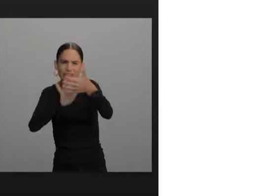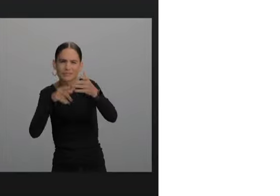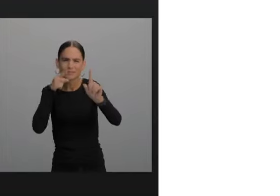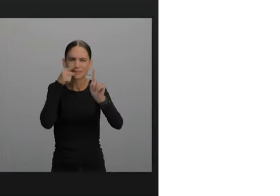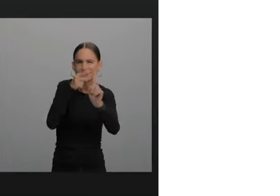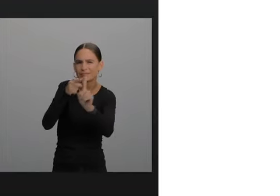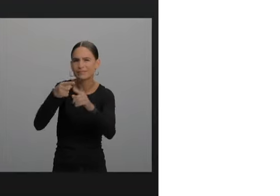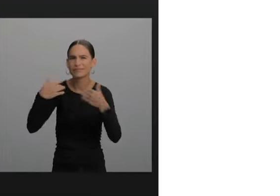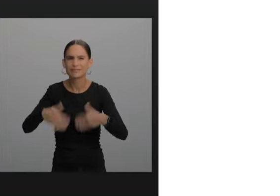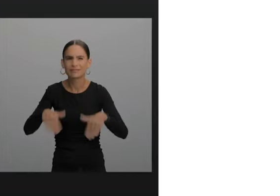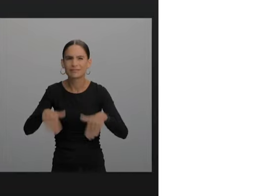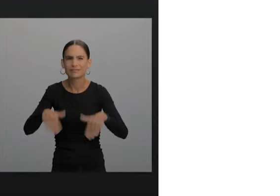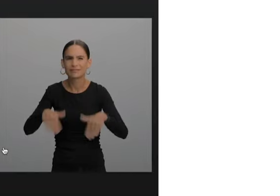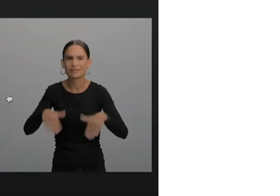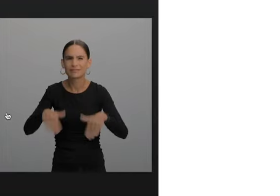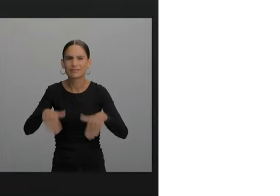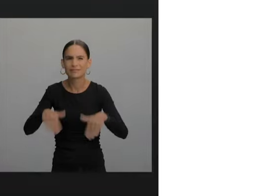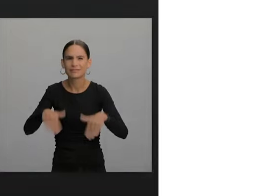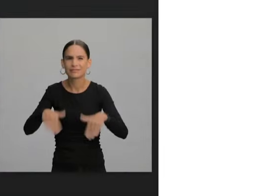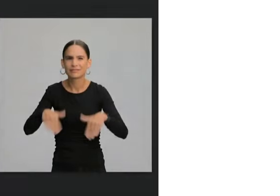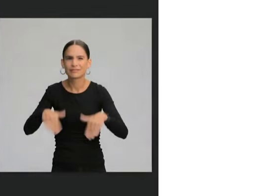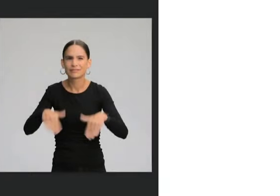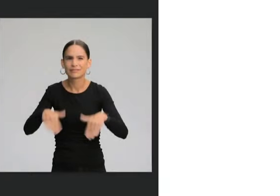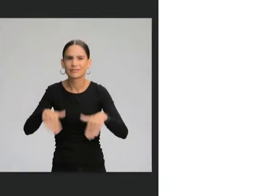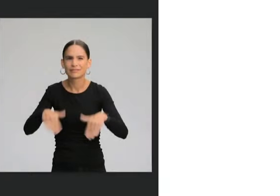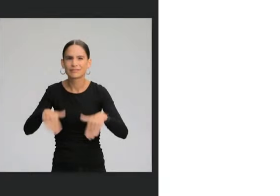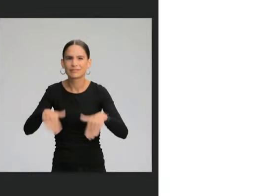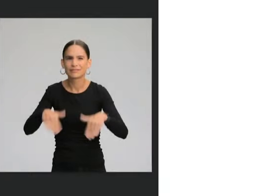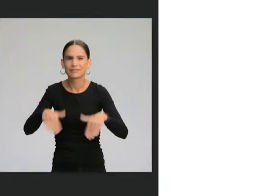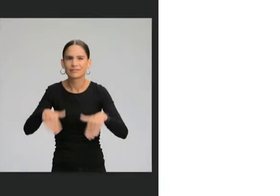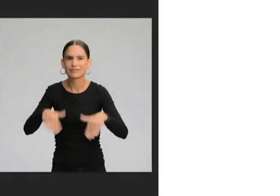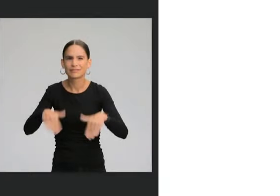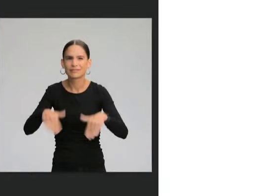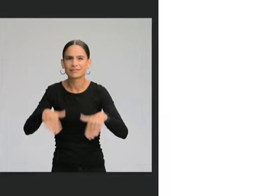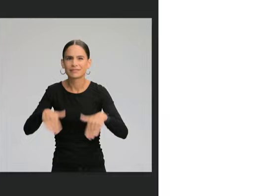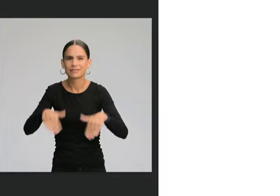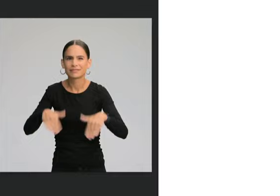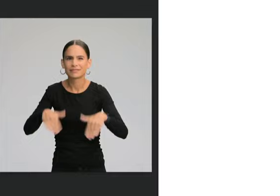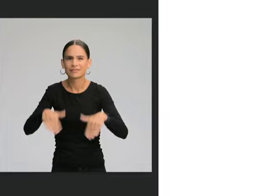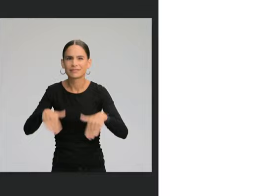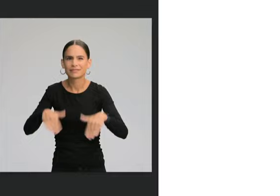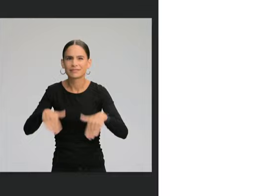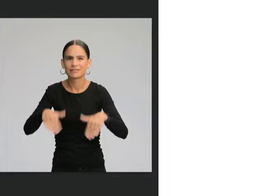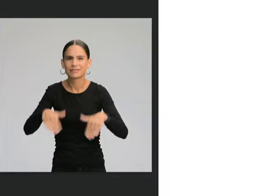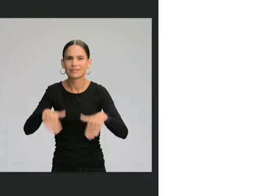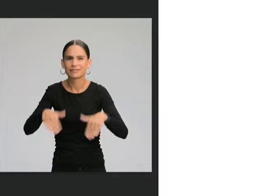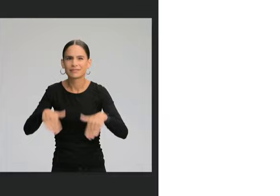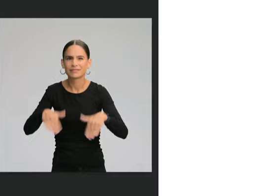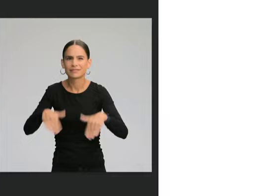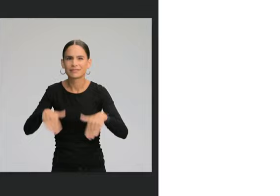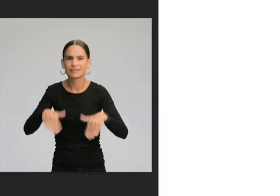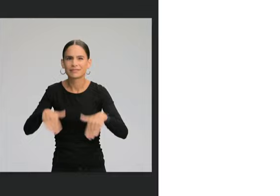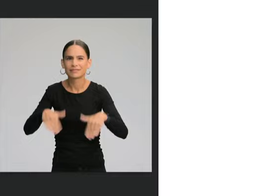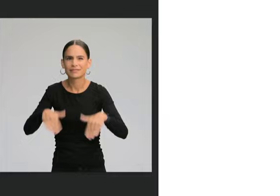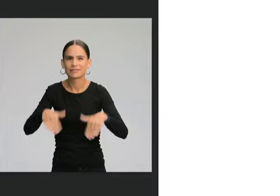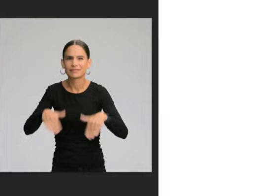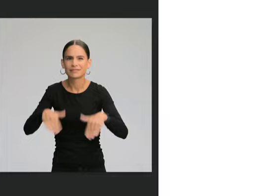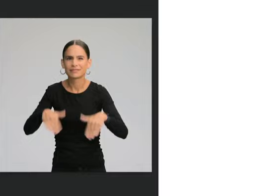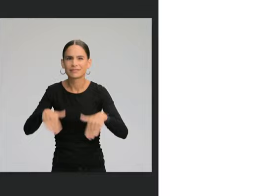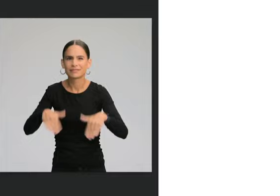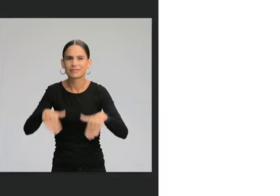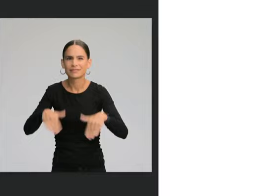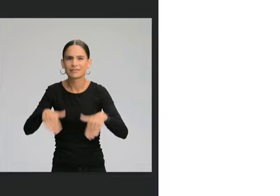It delivers a 49% Okay, this is amazing because we all know that low light is like the worst part about a phone camera. They're great during